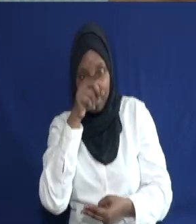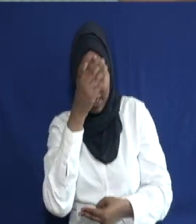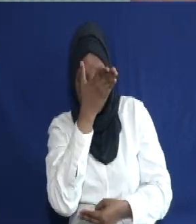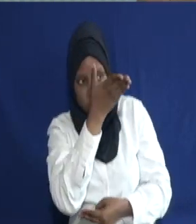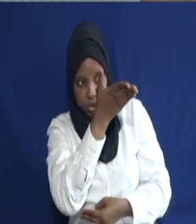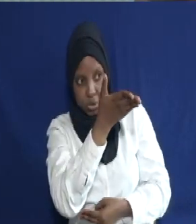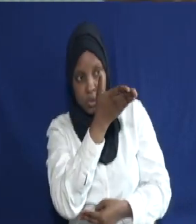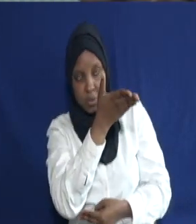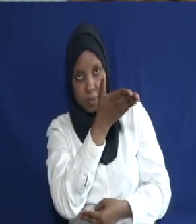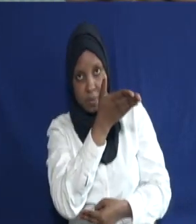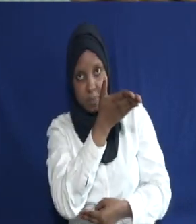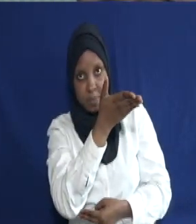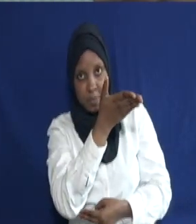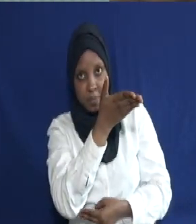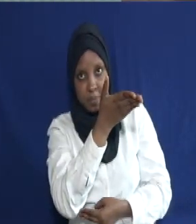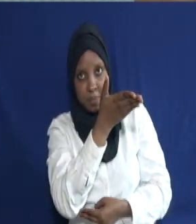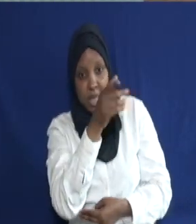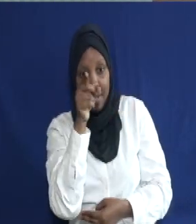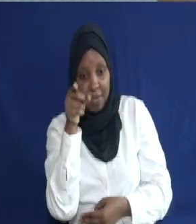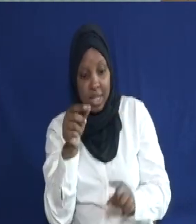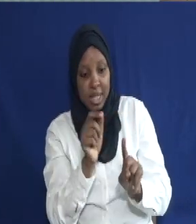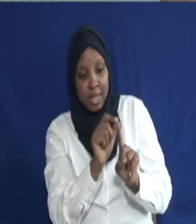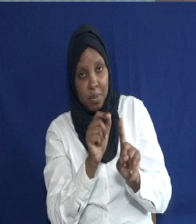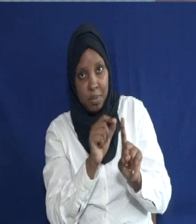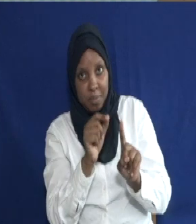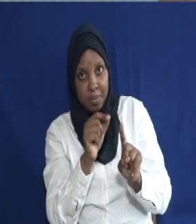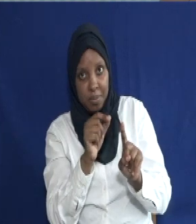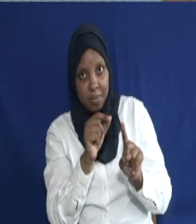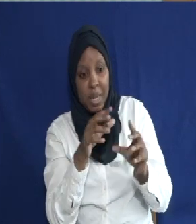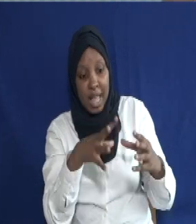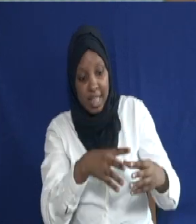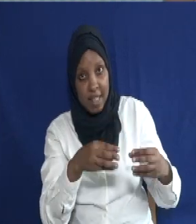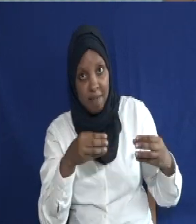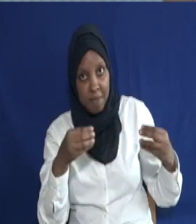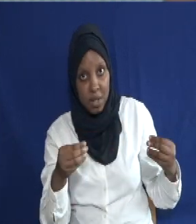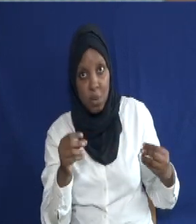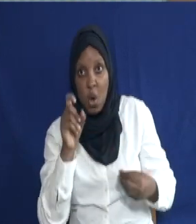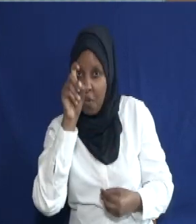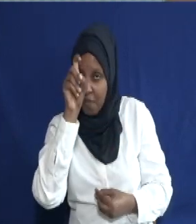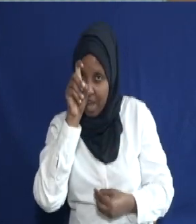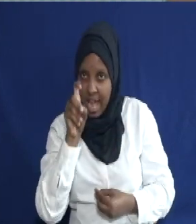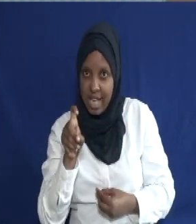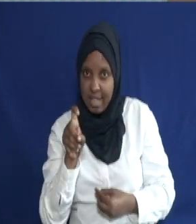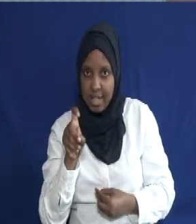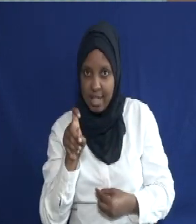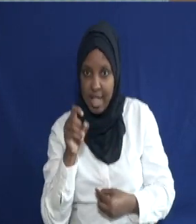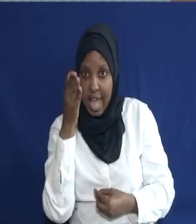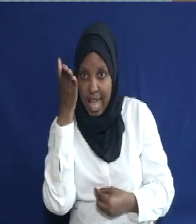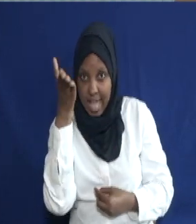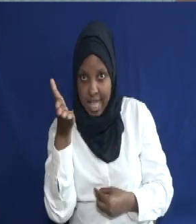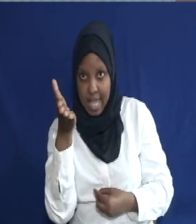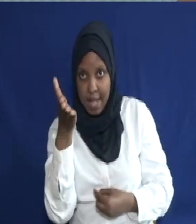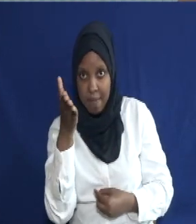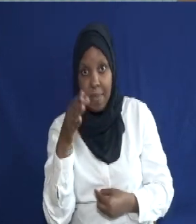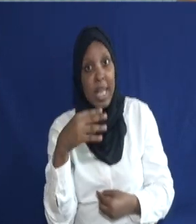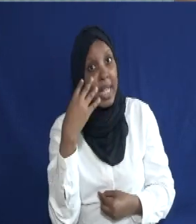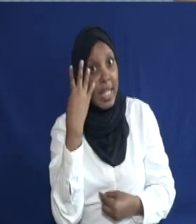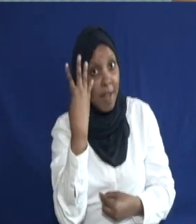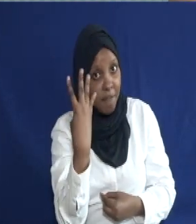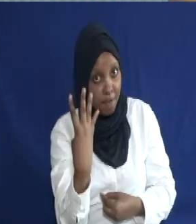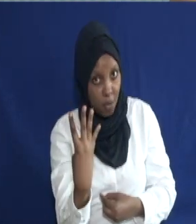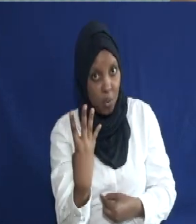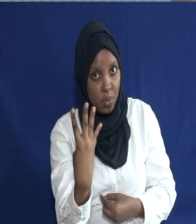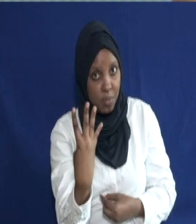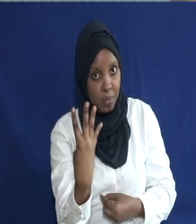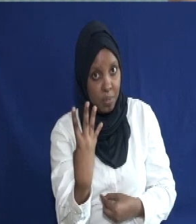So if exponents are equal, then what is the value of x? Then the value of x Here we have 4 as a base, and